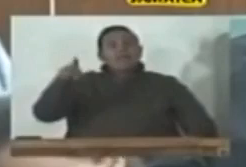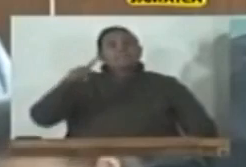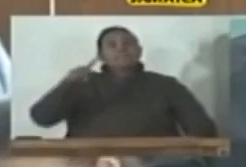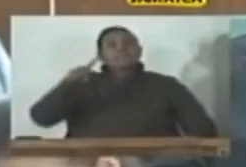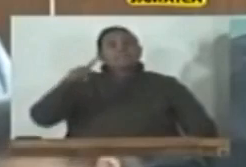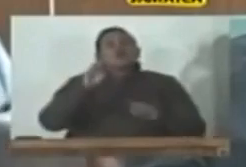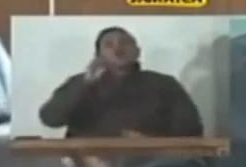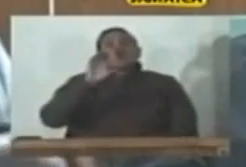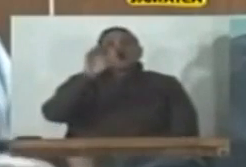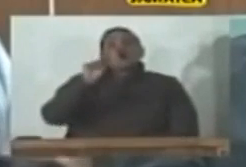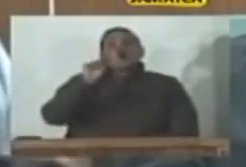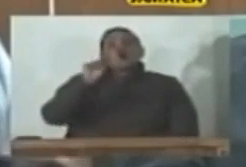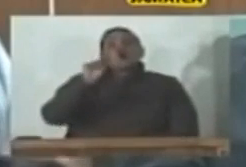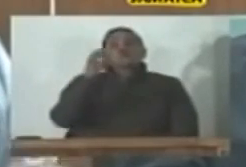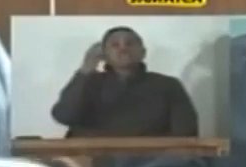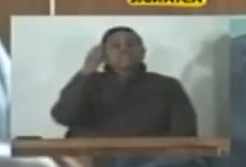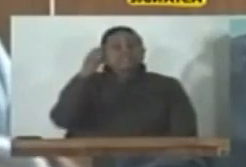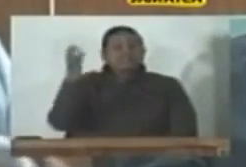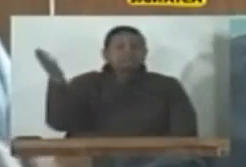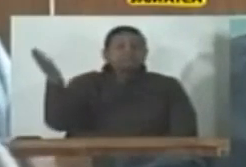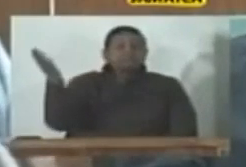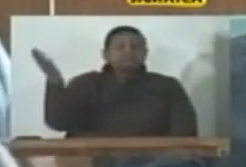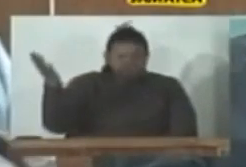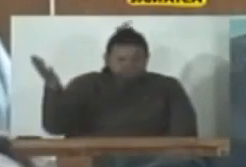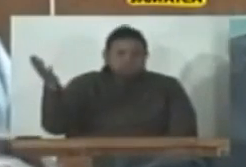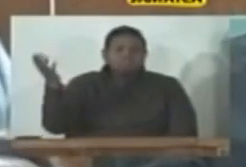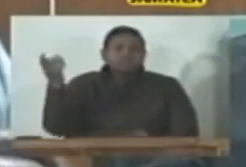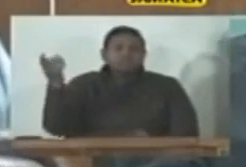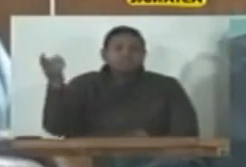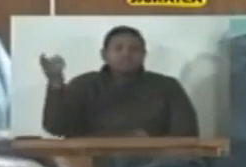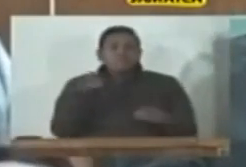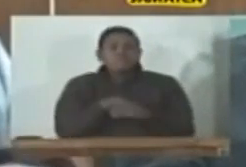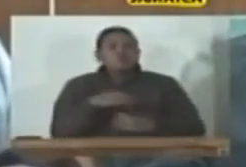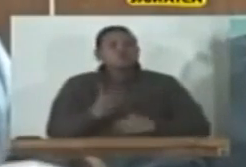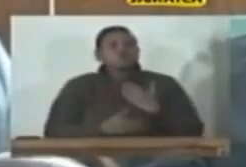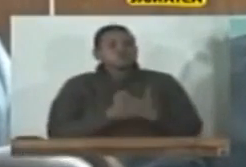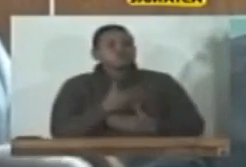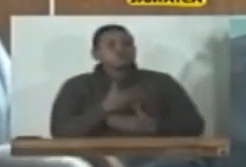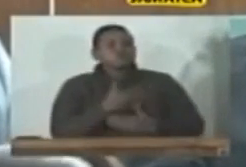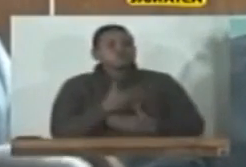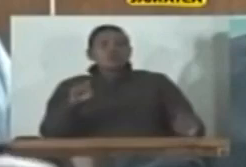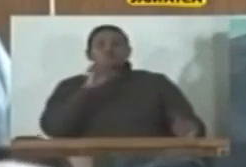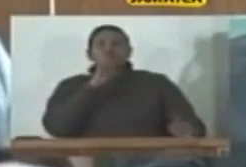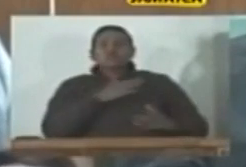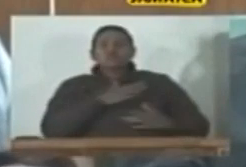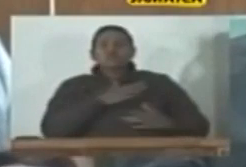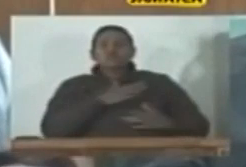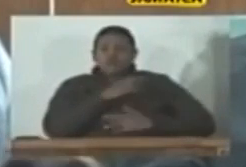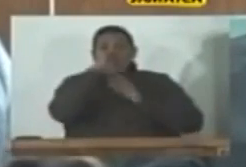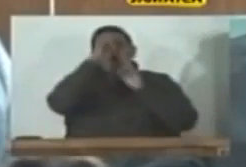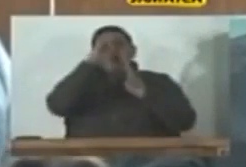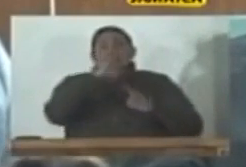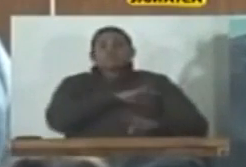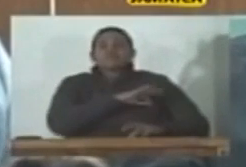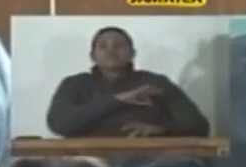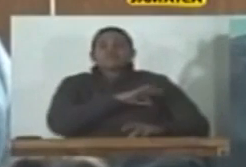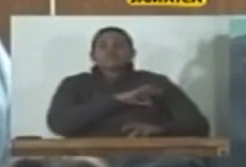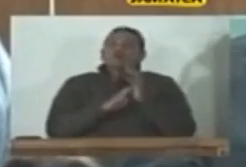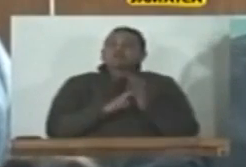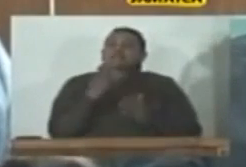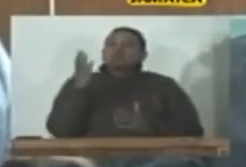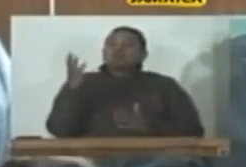a tremendous honor and privilege to represent you. You have blessed me with your love and support, and it